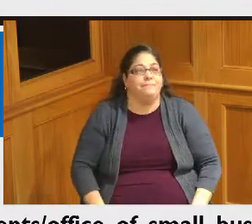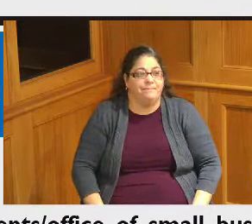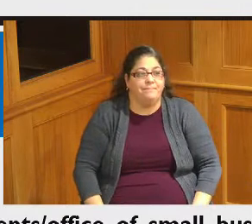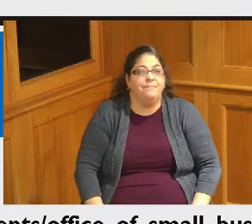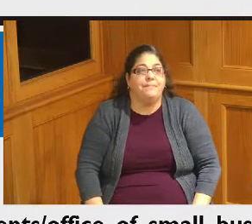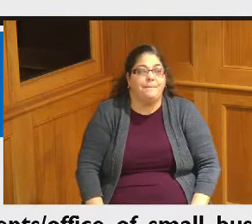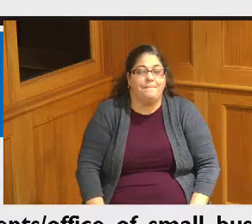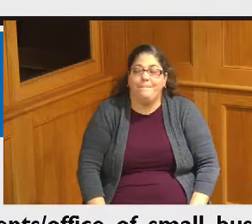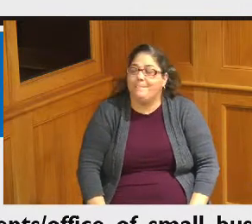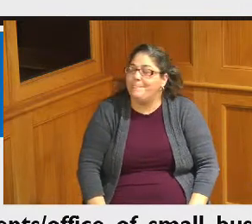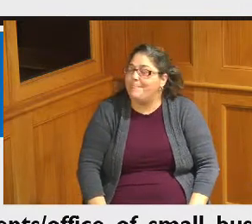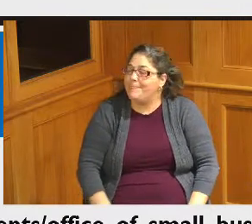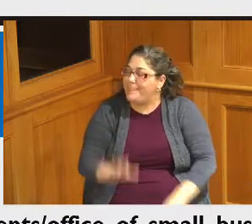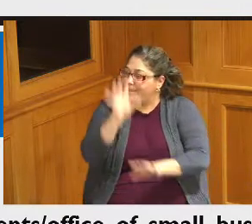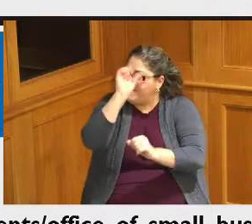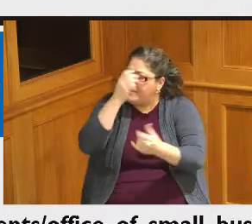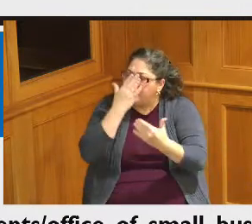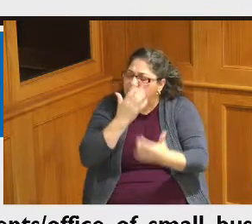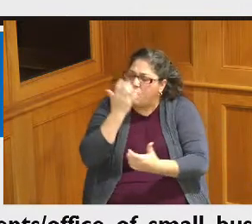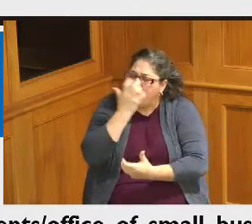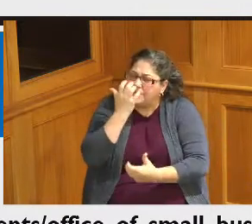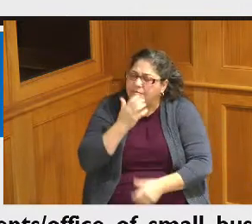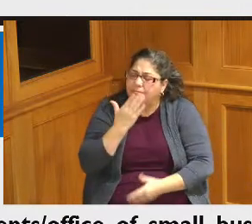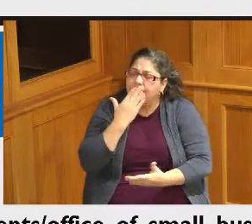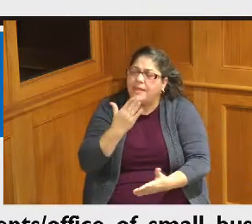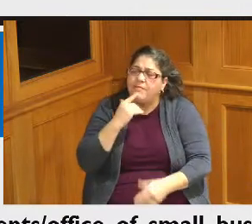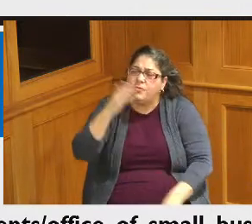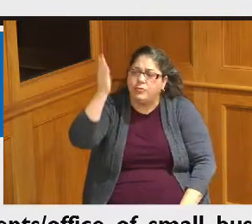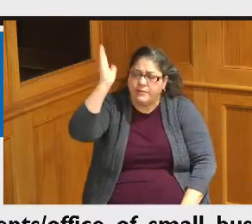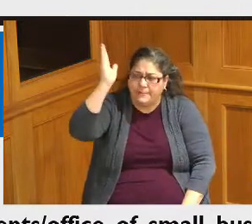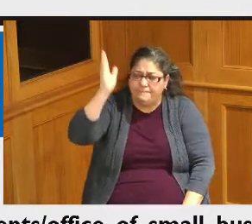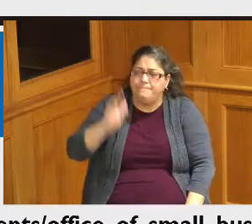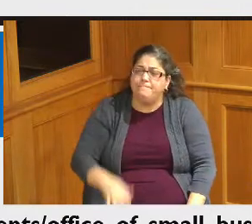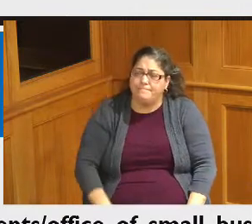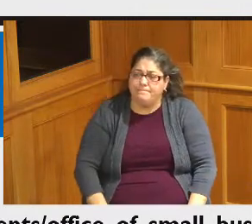Awesome. Thank you for the presentation.